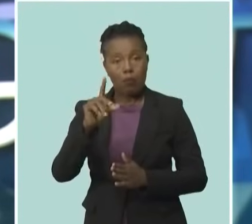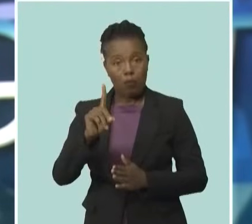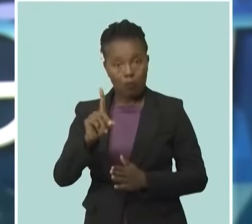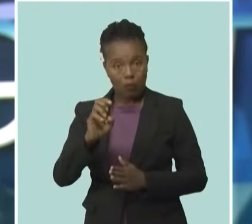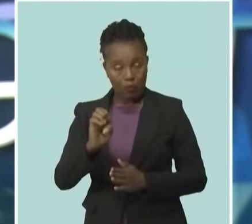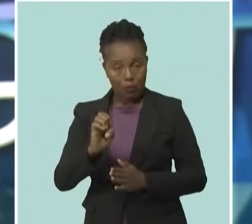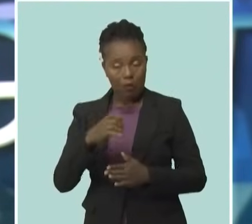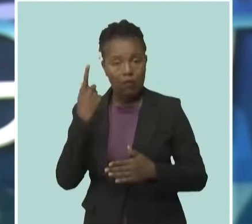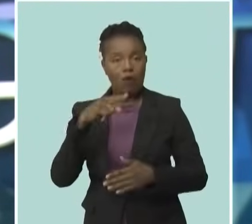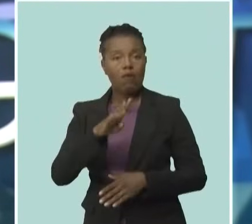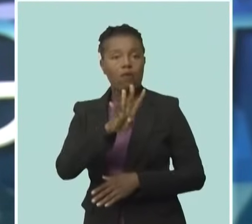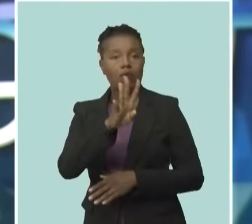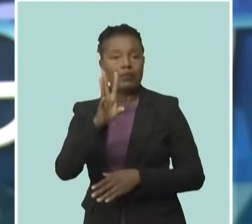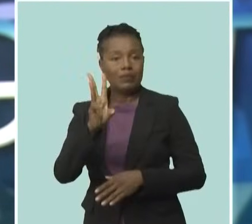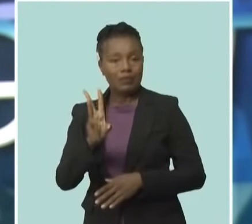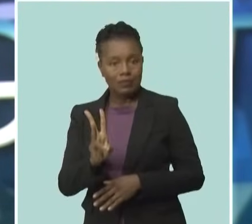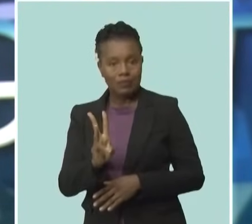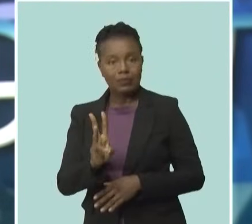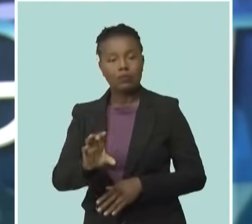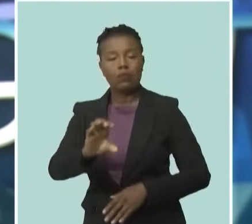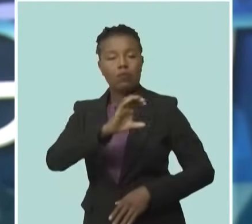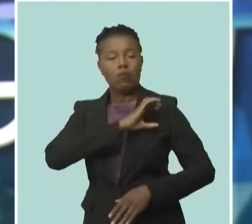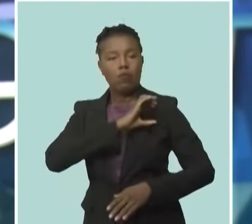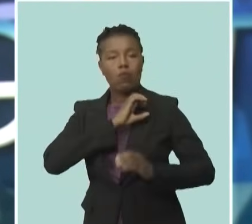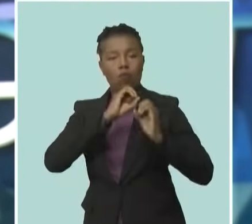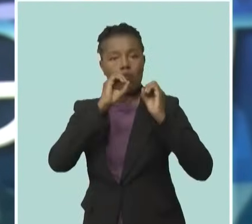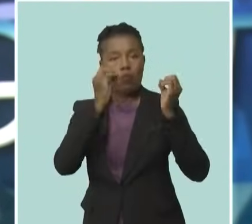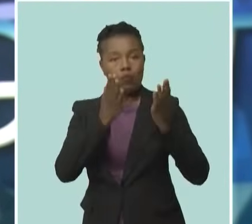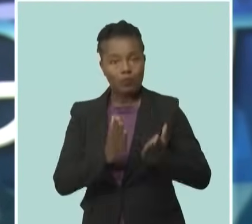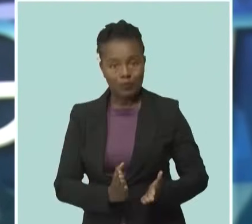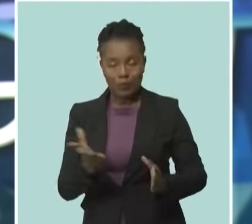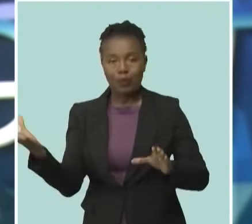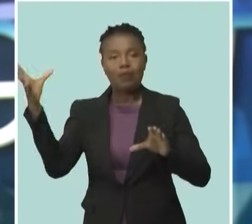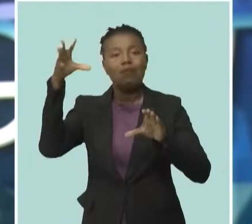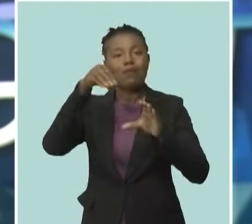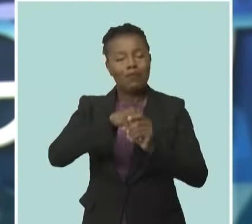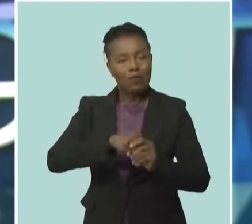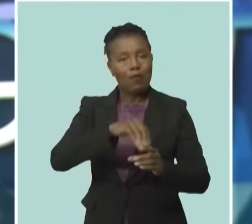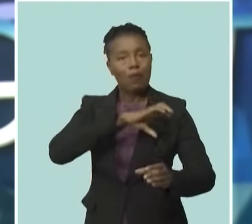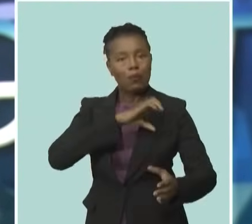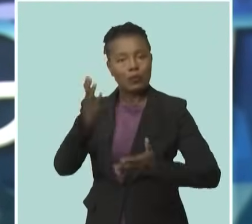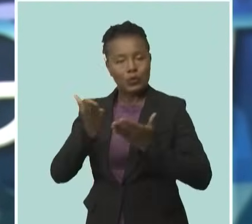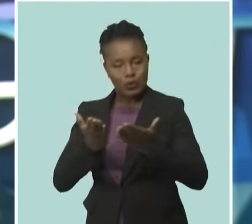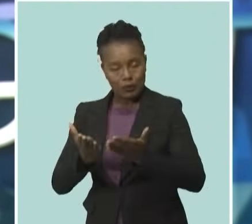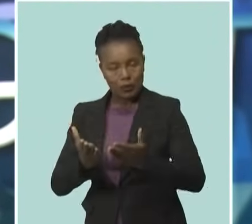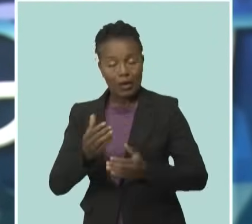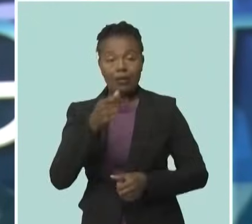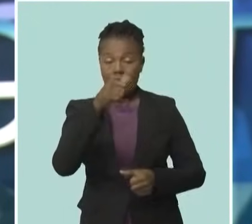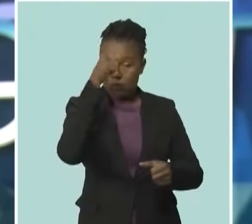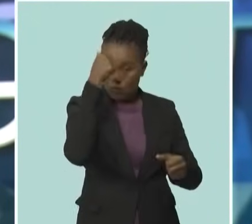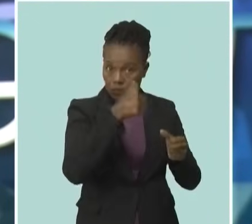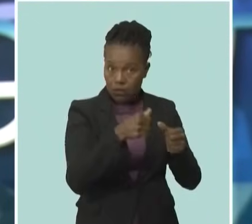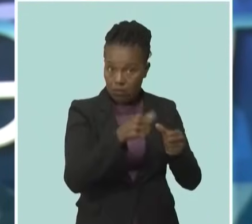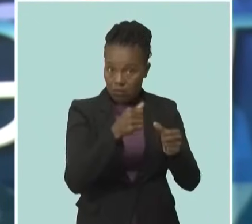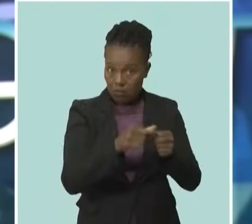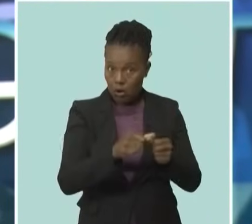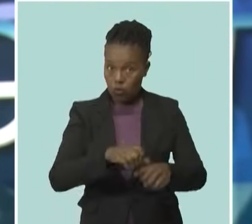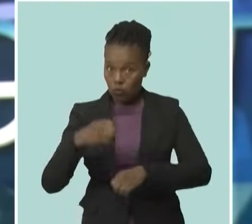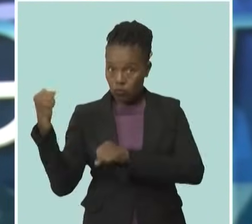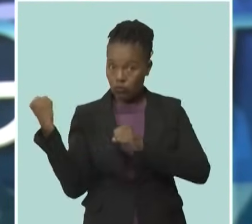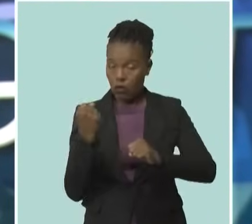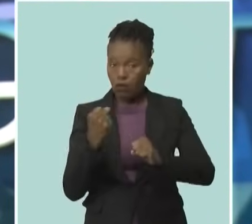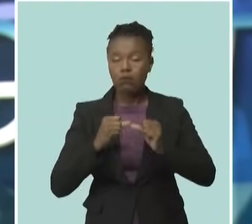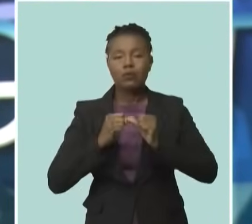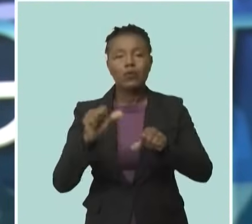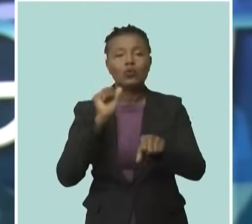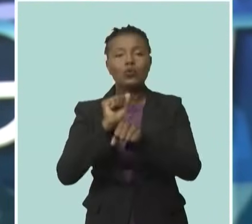been added to the ranks of the Barbados Police Service. And they're being reminded to work to their strengths while ensuring they maintain the